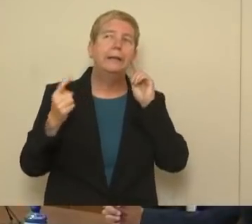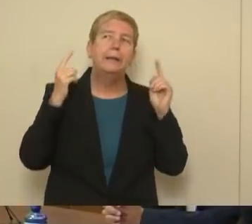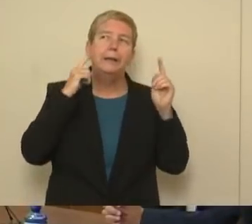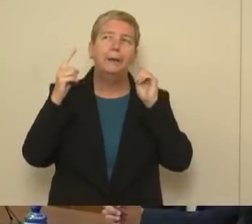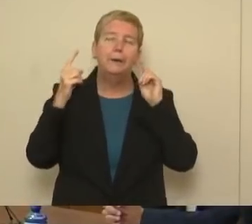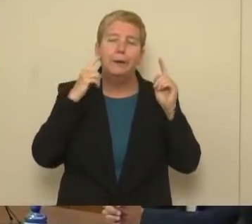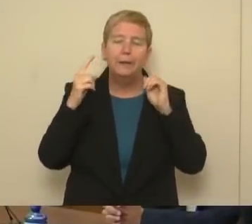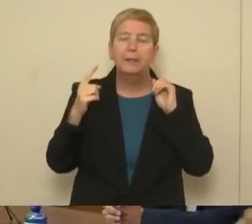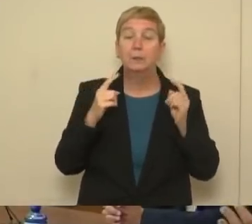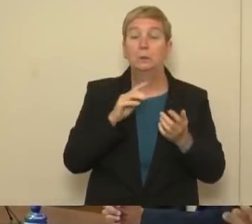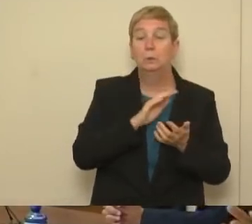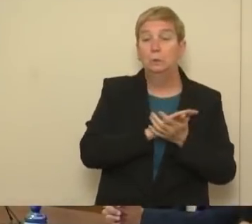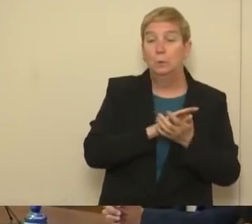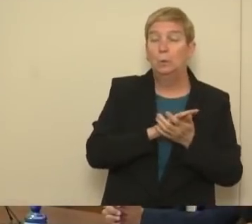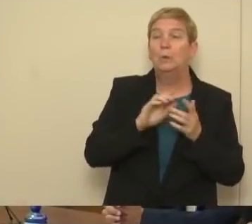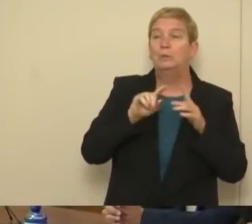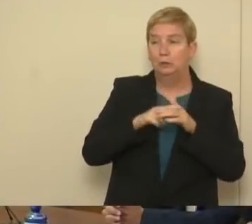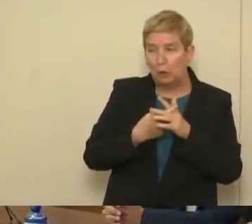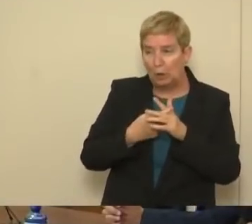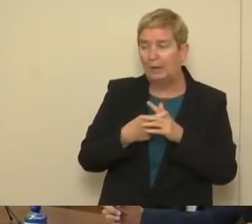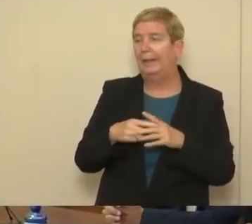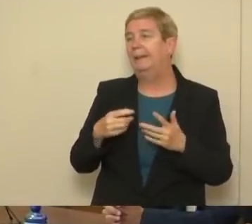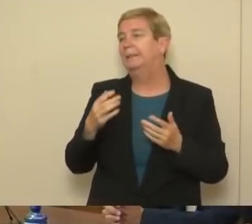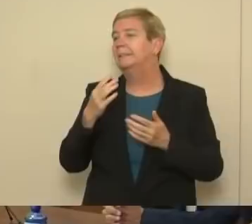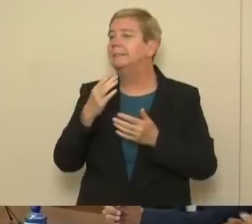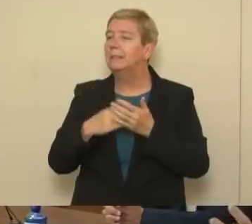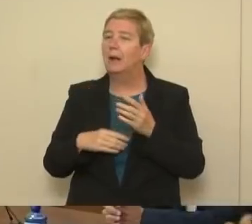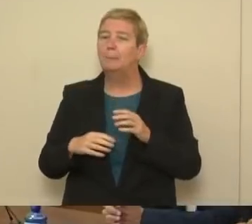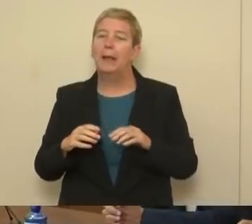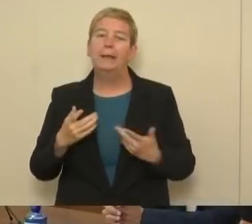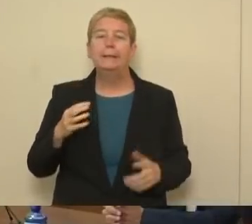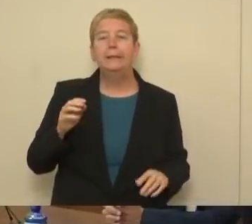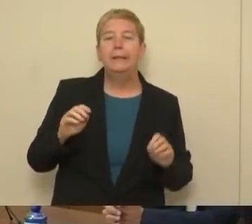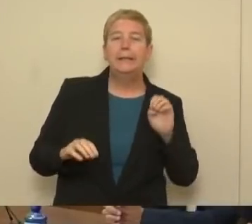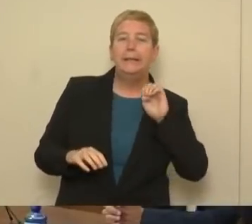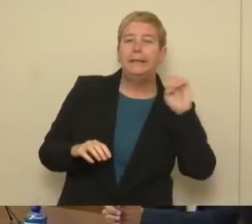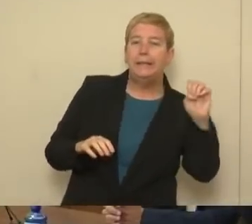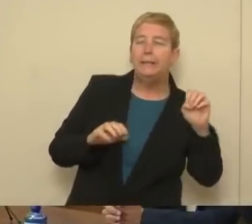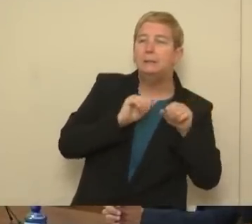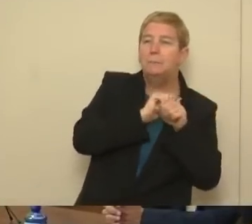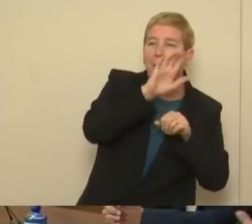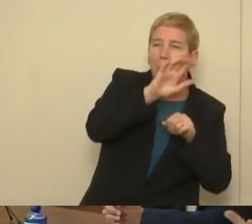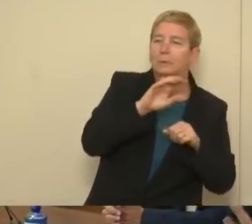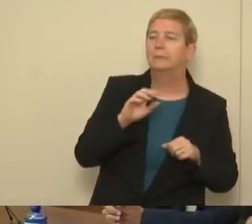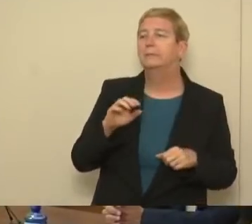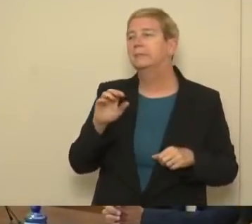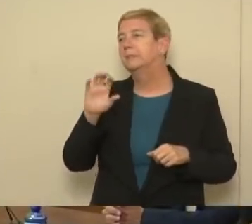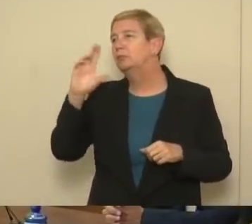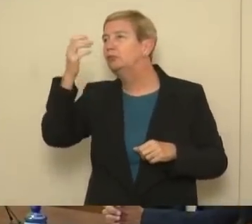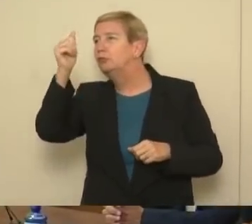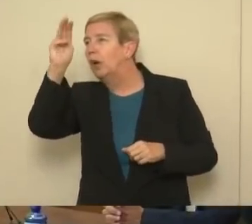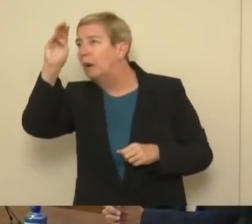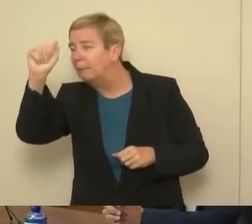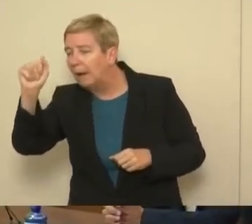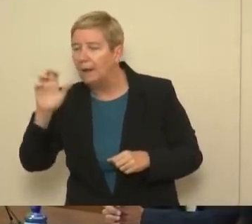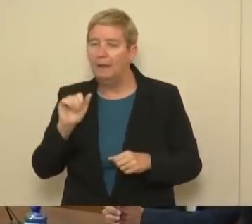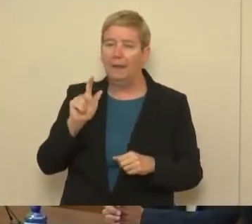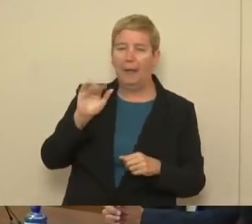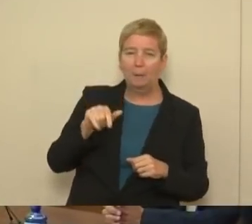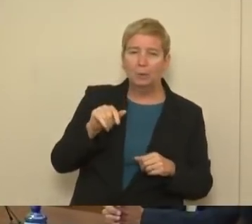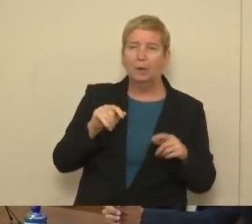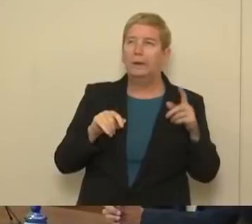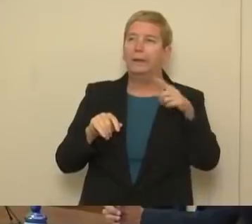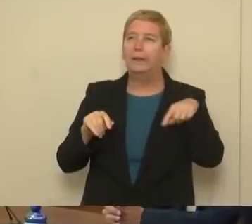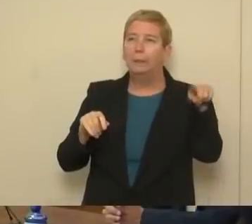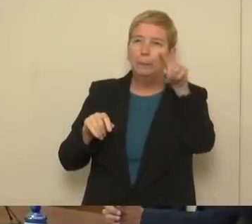starting up. Parents in the East Mountains near Albuquerque, Belen, Los Lunas, Chama, Southeast New Mexico. We've heard from parents from all those areas sort of reach